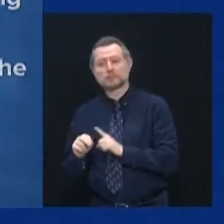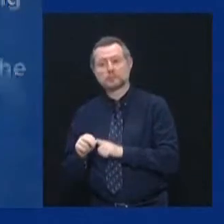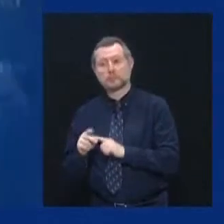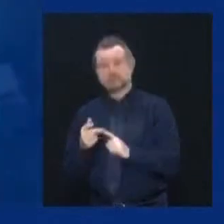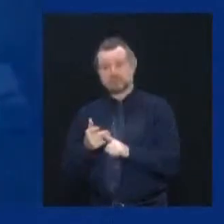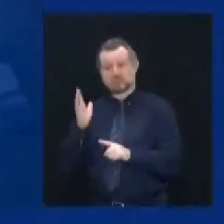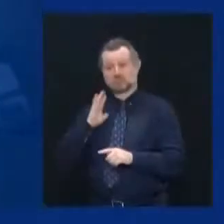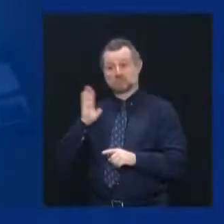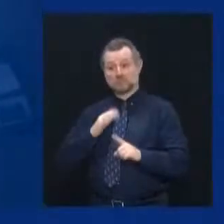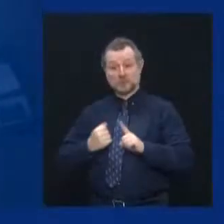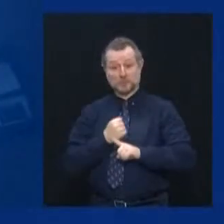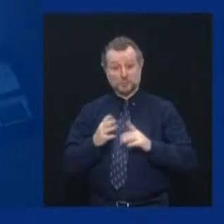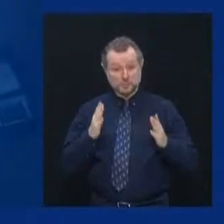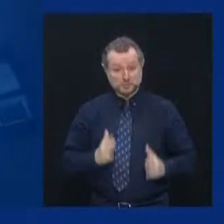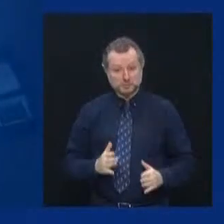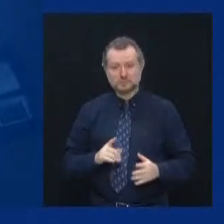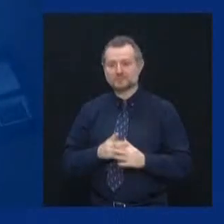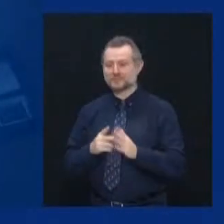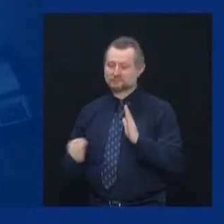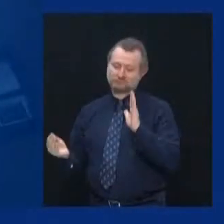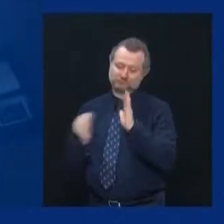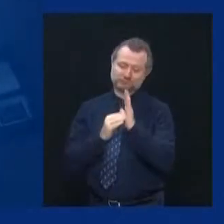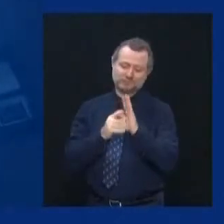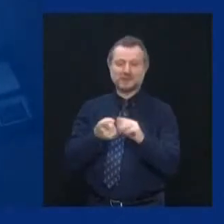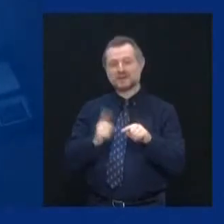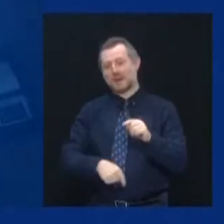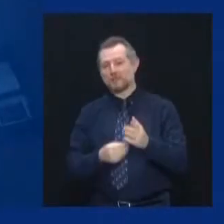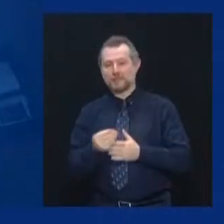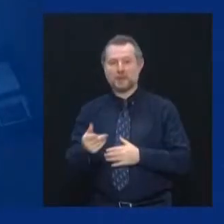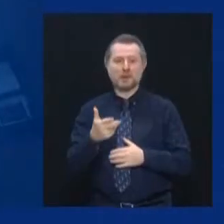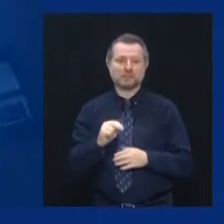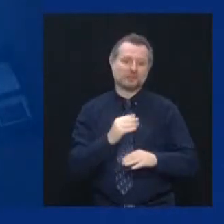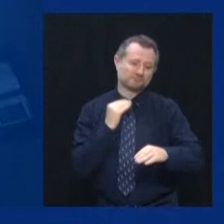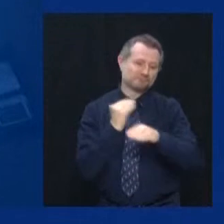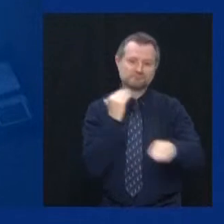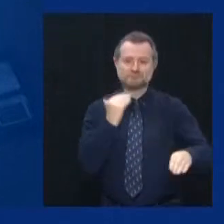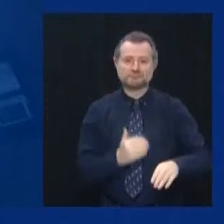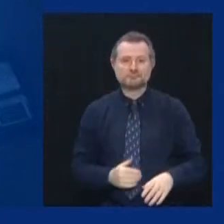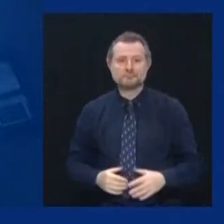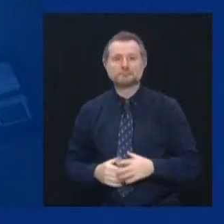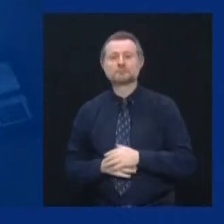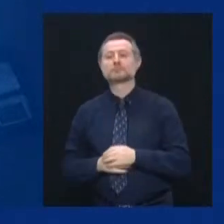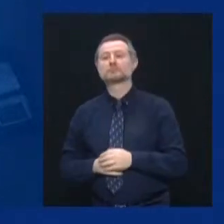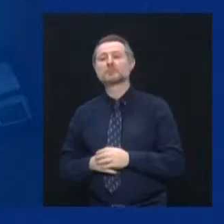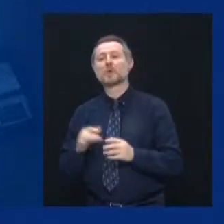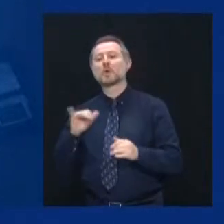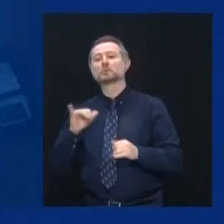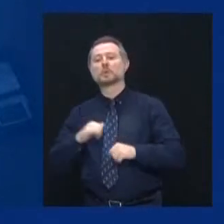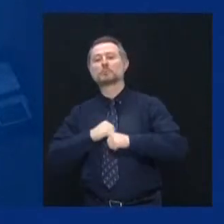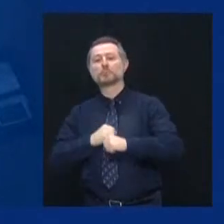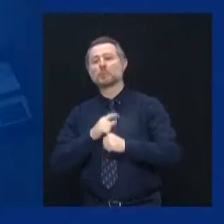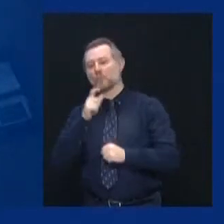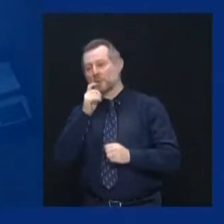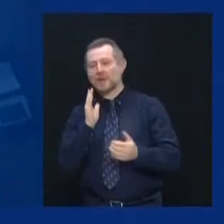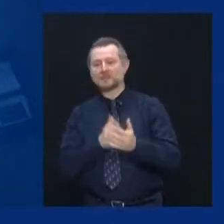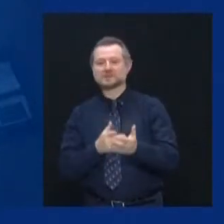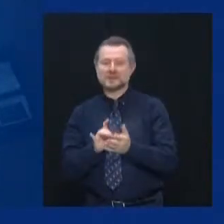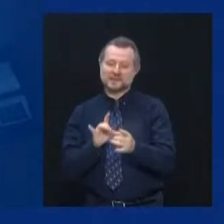should not be allowed to buy a gun in the state of New York. We also have to do more on eviction protections for